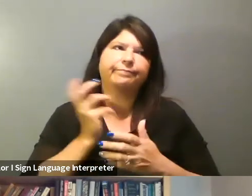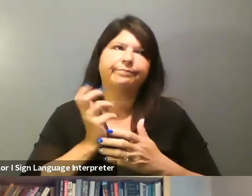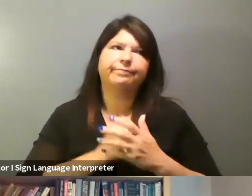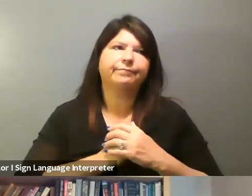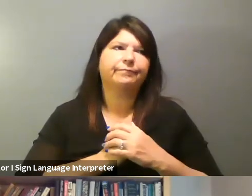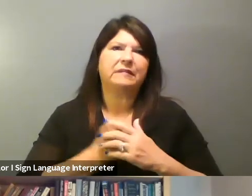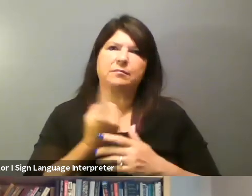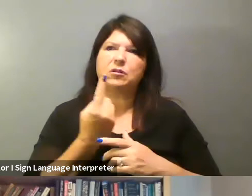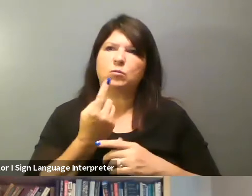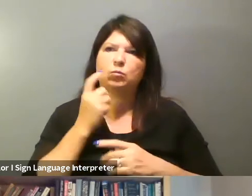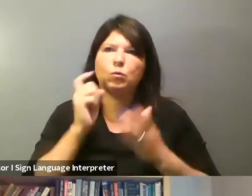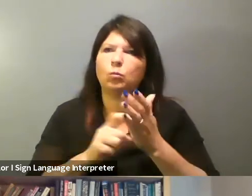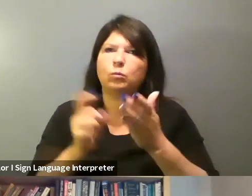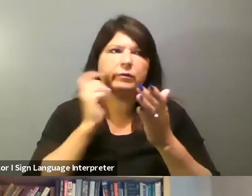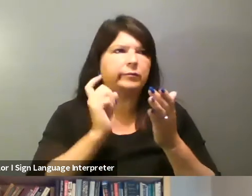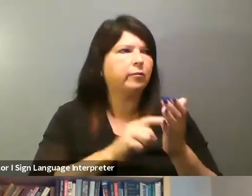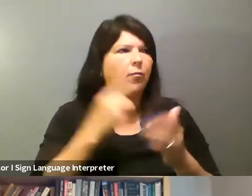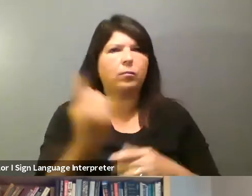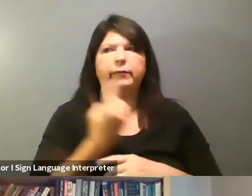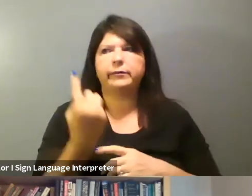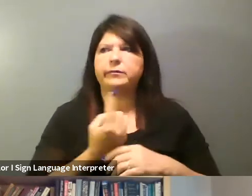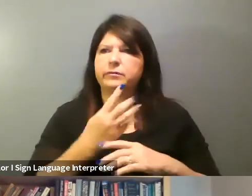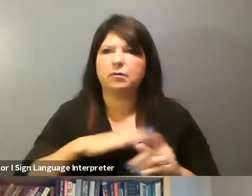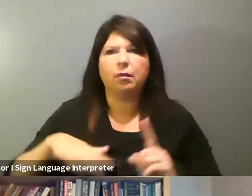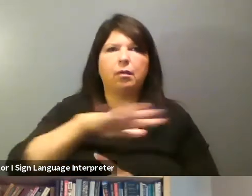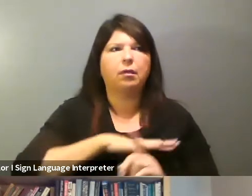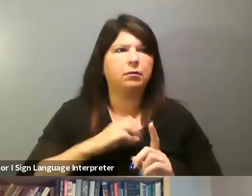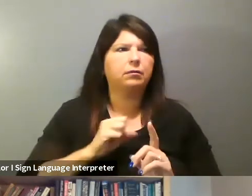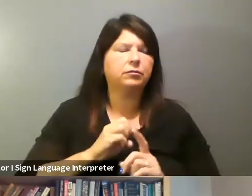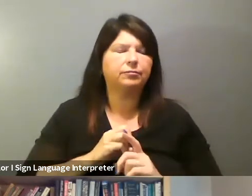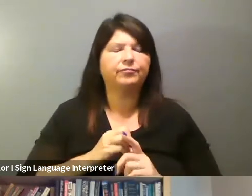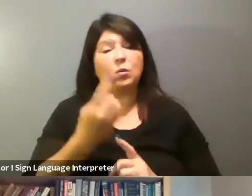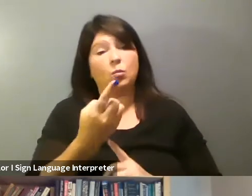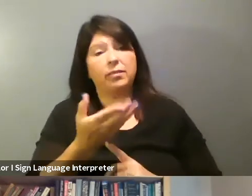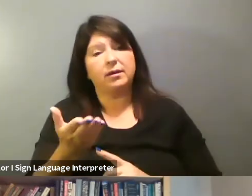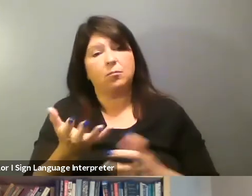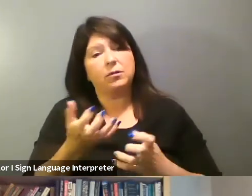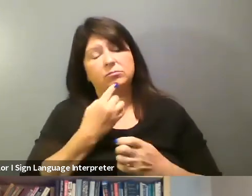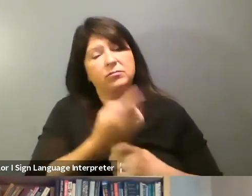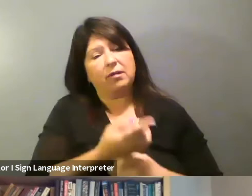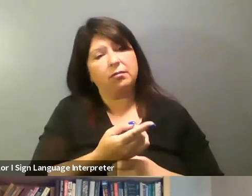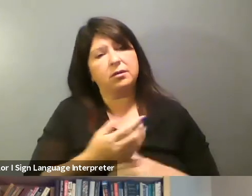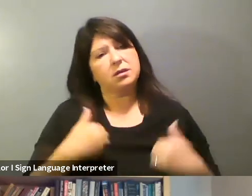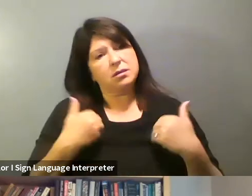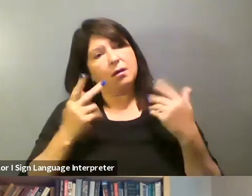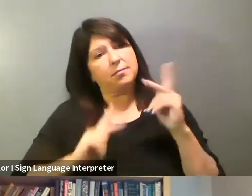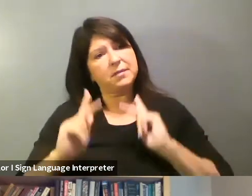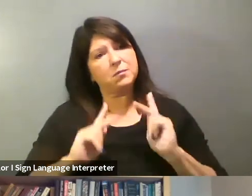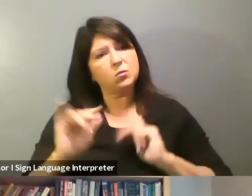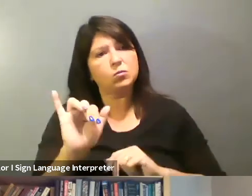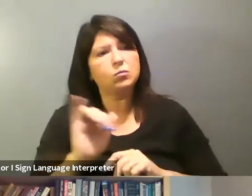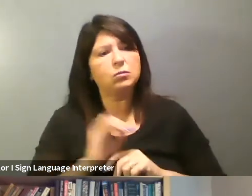around us all the time. And that's the other thing, Eric, that I just wanted to tell people, young people, please